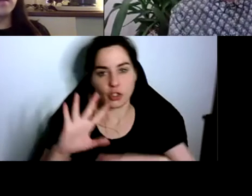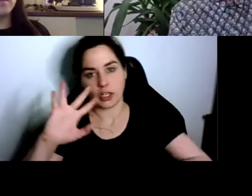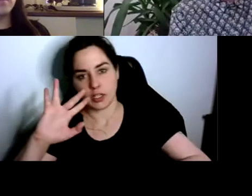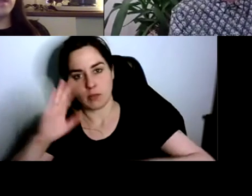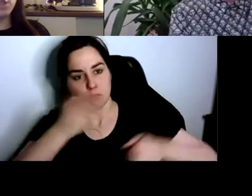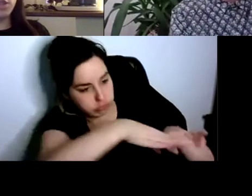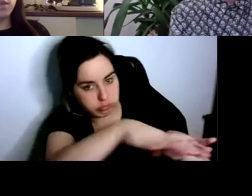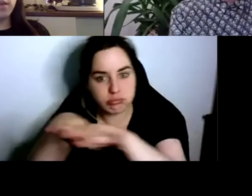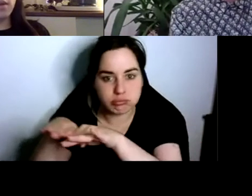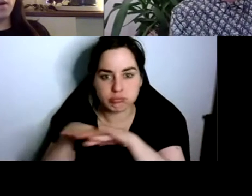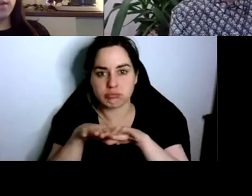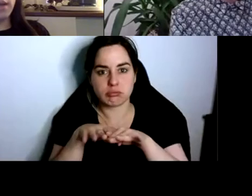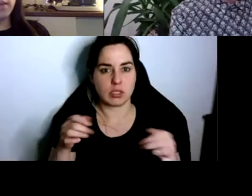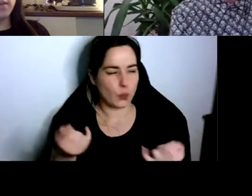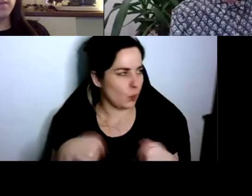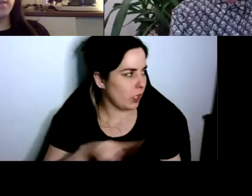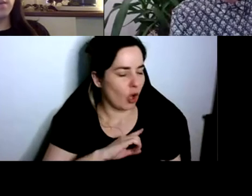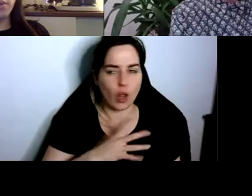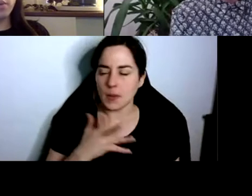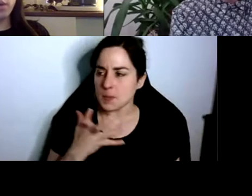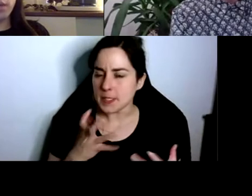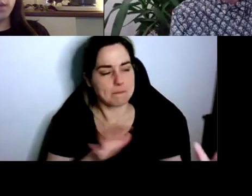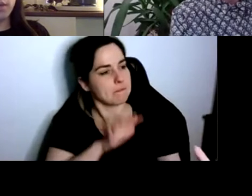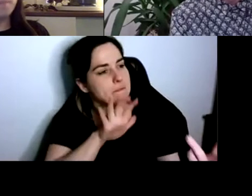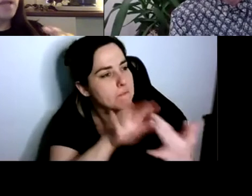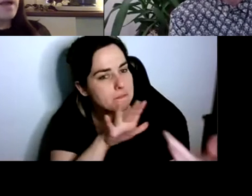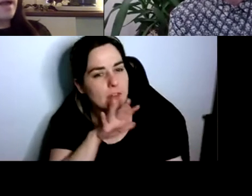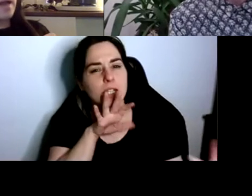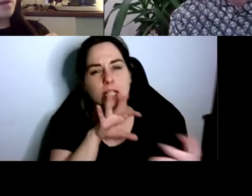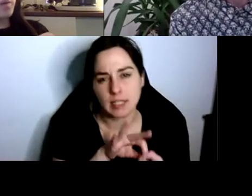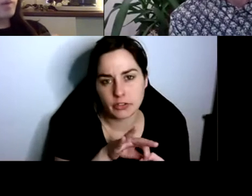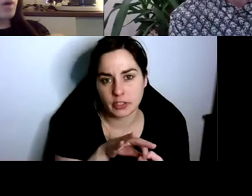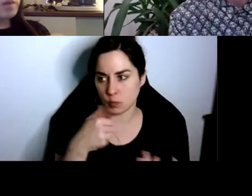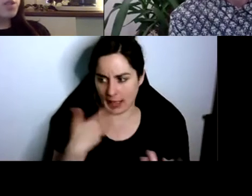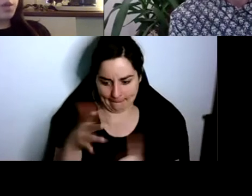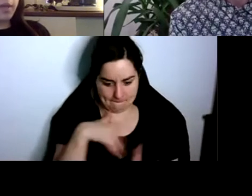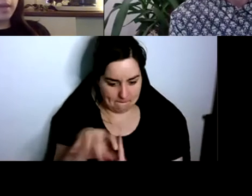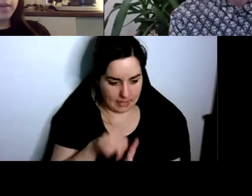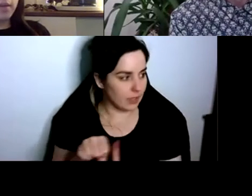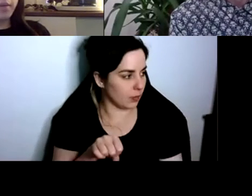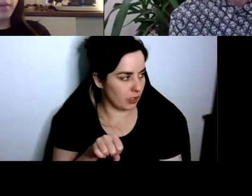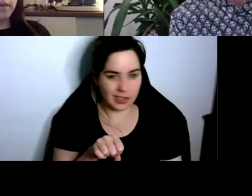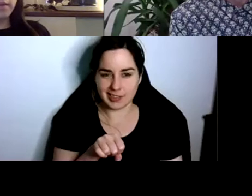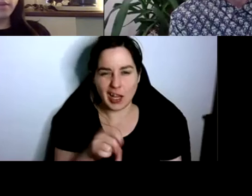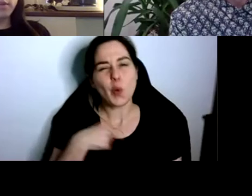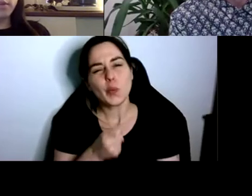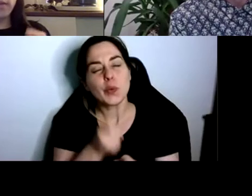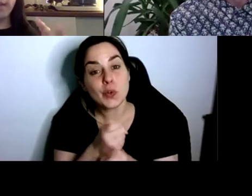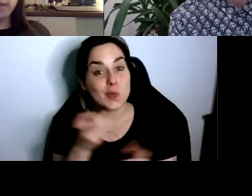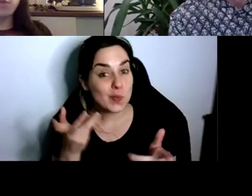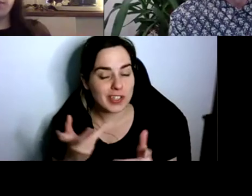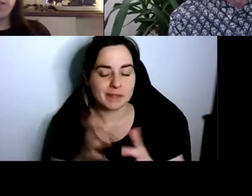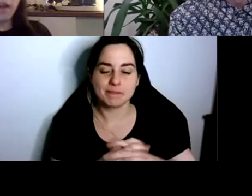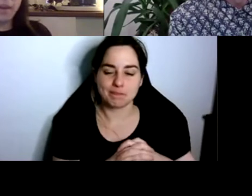recreate connection in the context that we were working in. And we were always joking that we were in